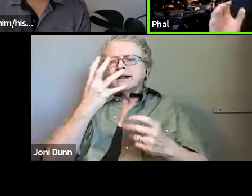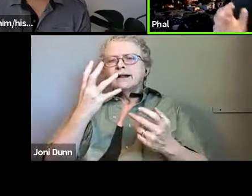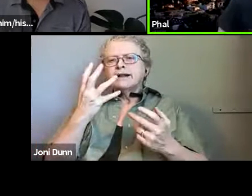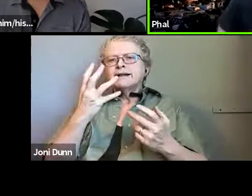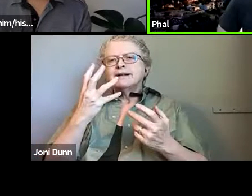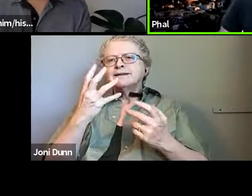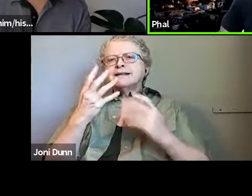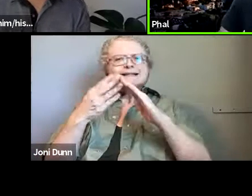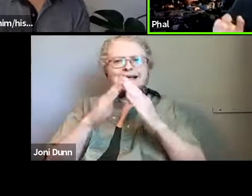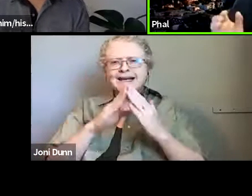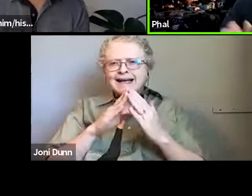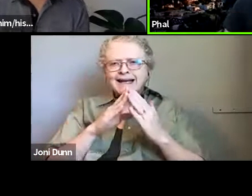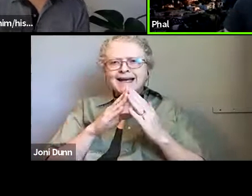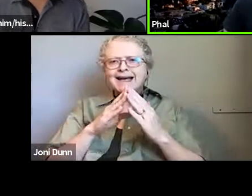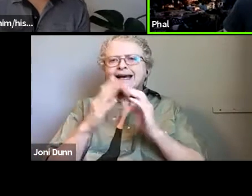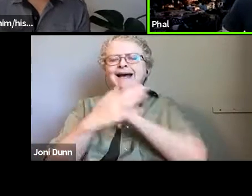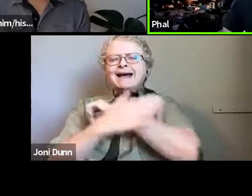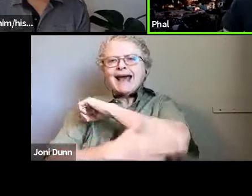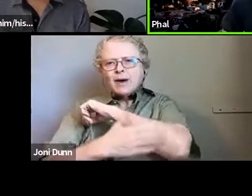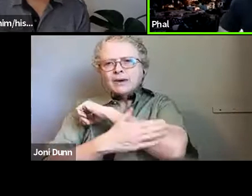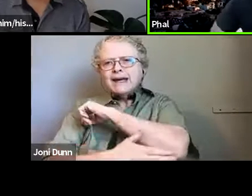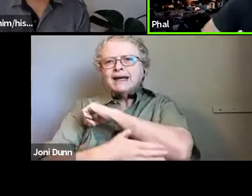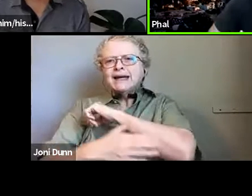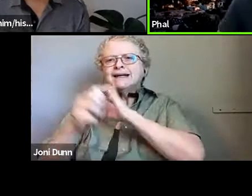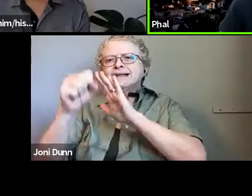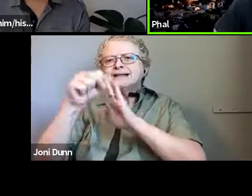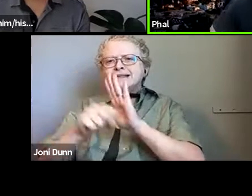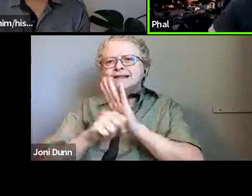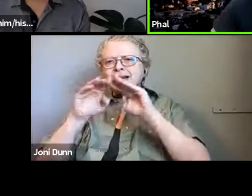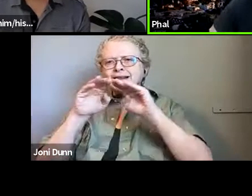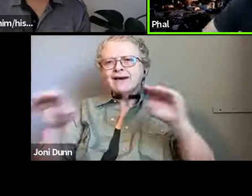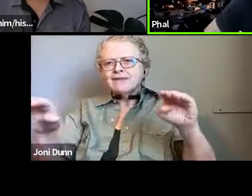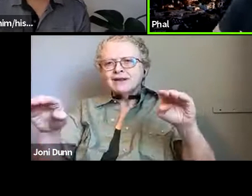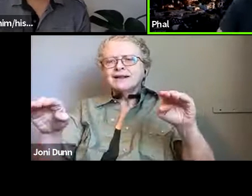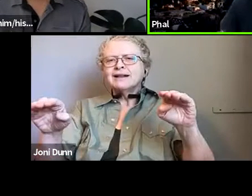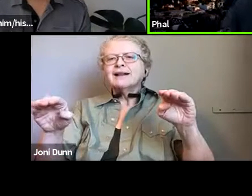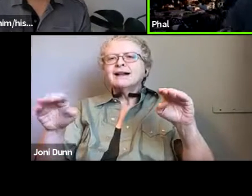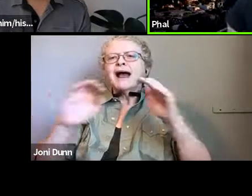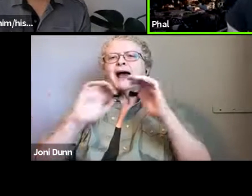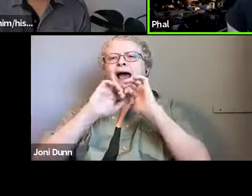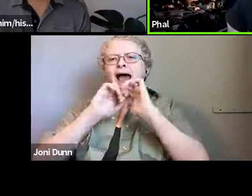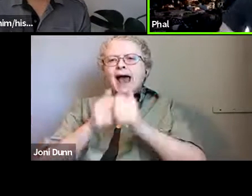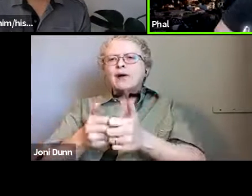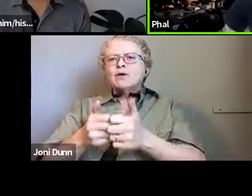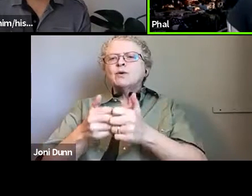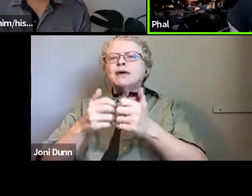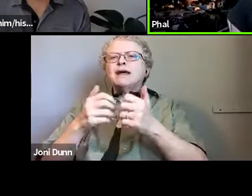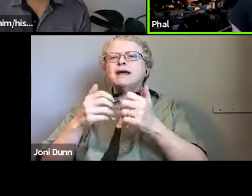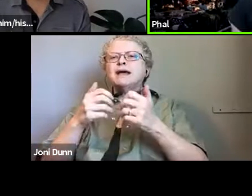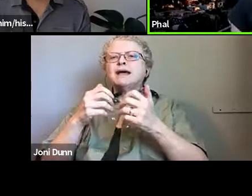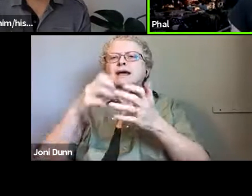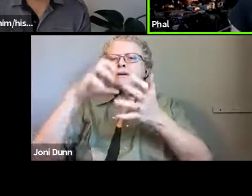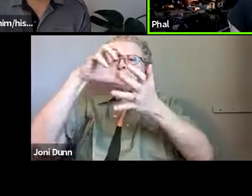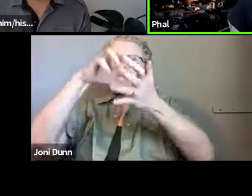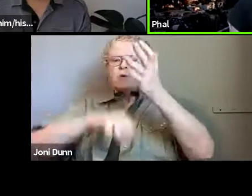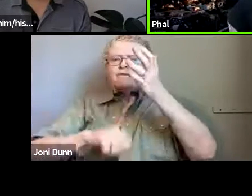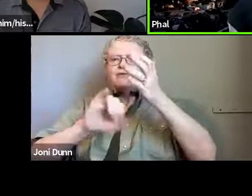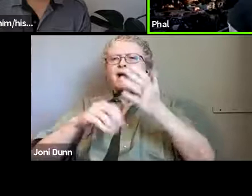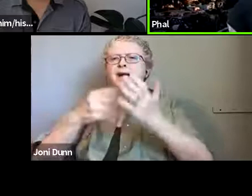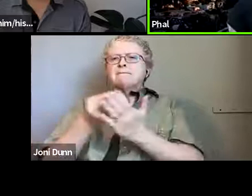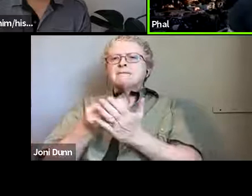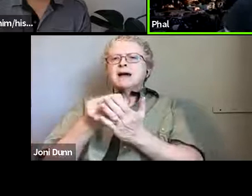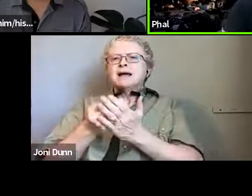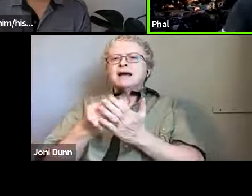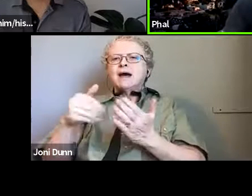city, county, whether it's at the state level, whatever, it's always been about how can we move that money away? I've sat in meetings where I